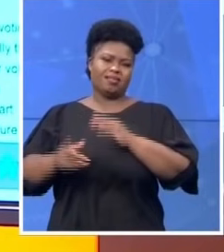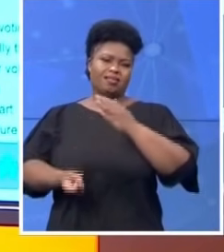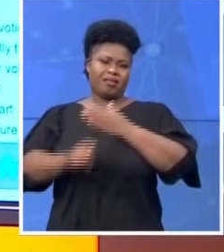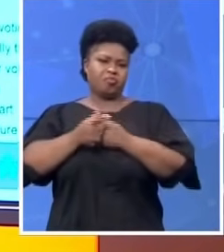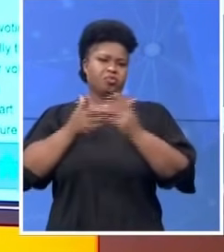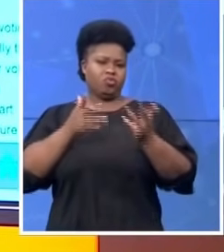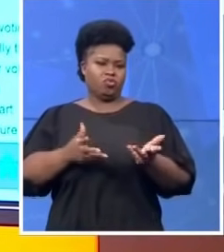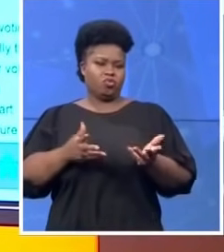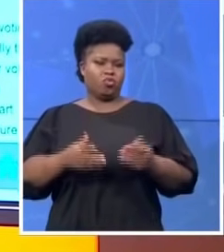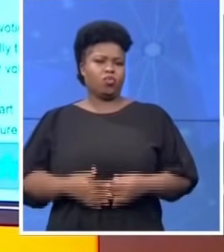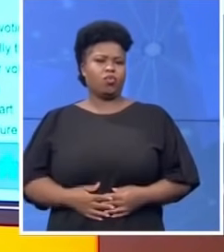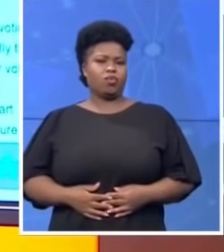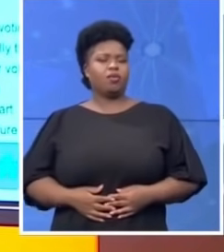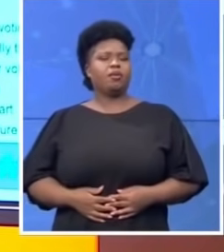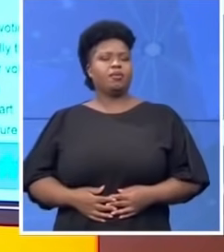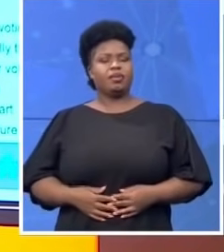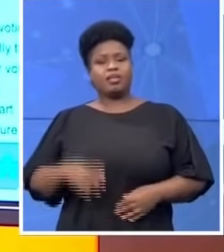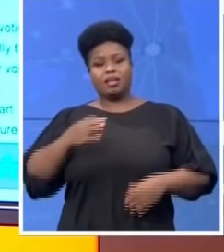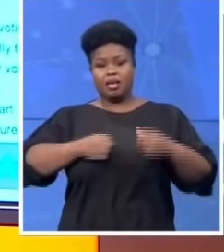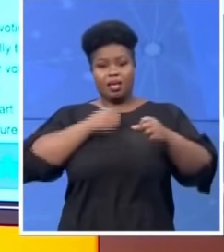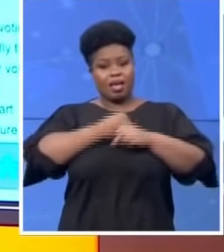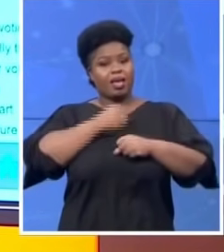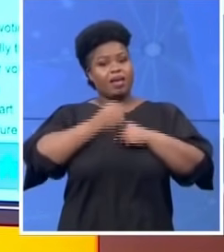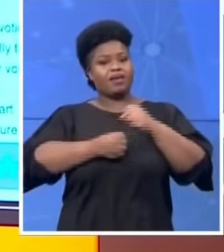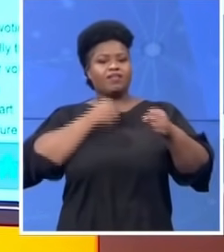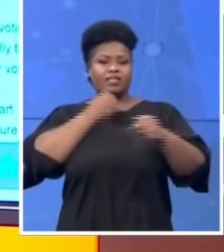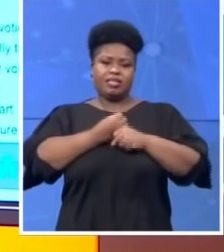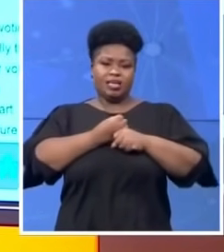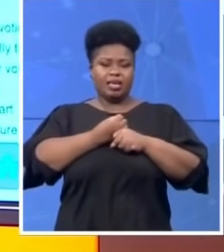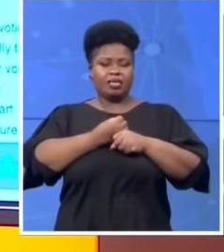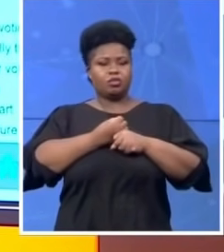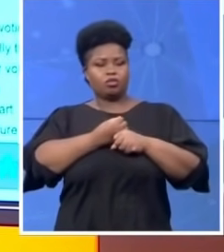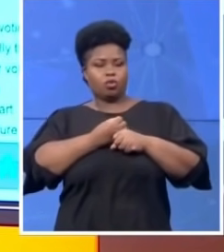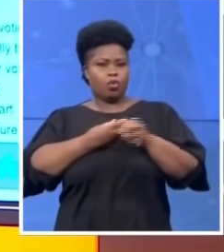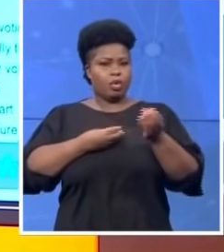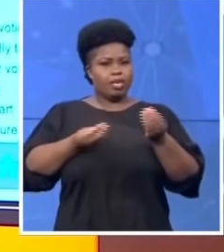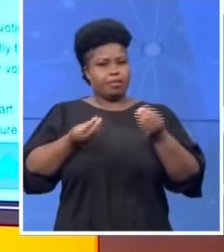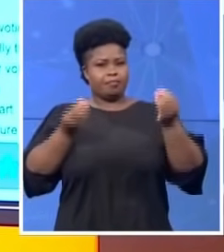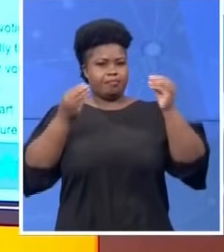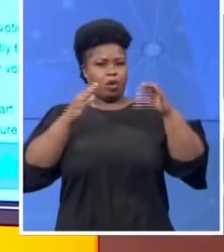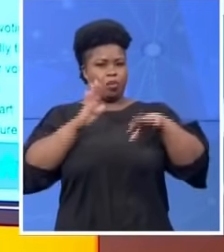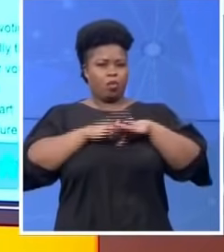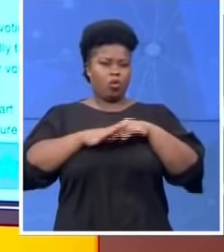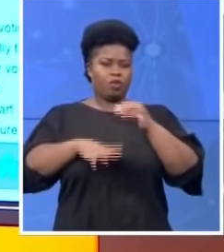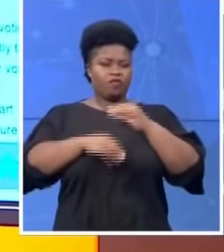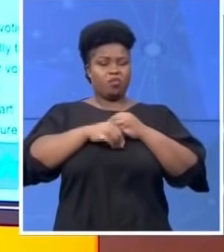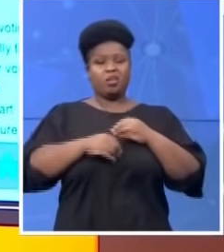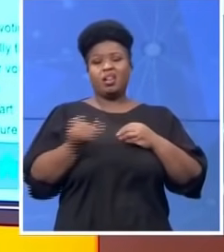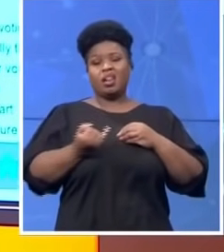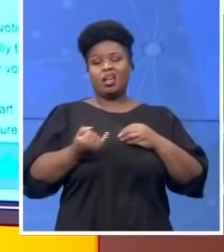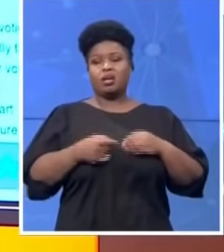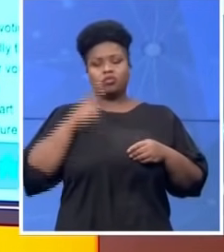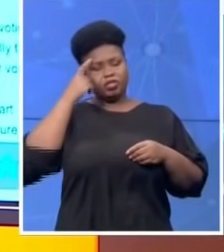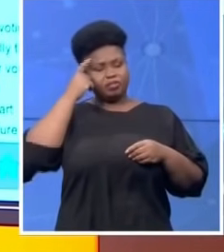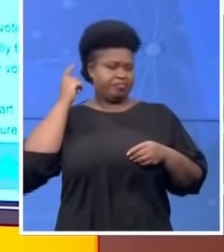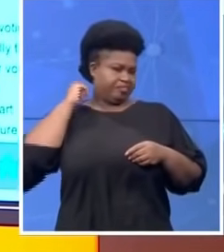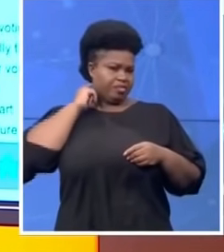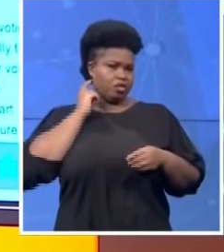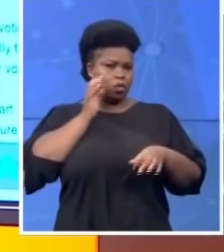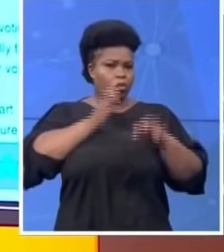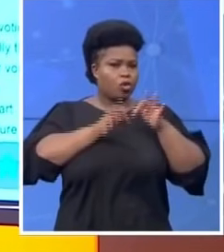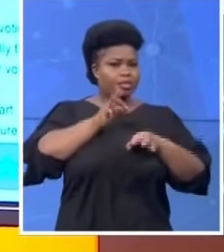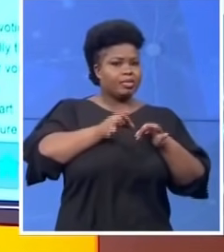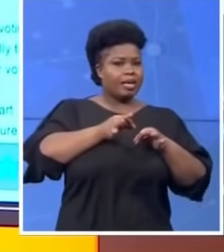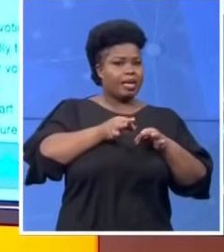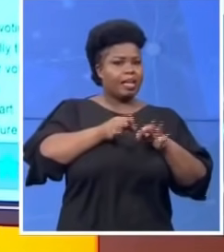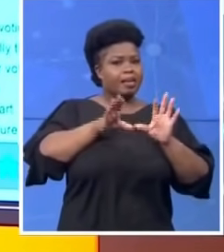been improvements made. For example, taking into account new parties that had not been there before,